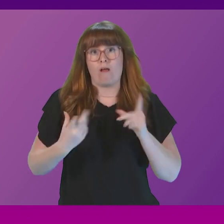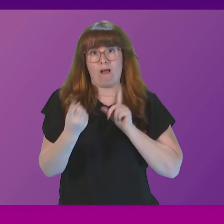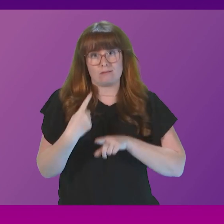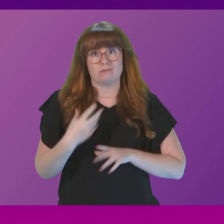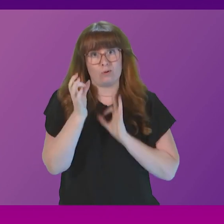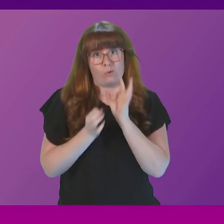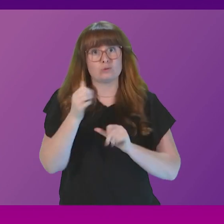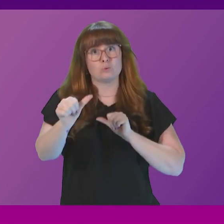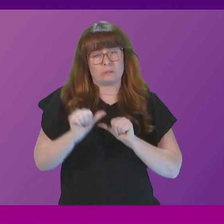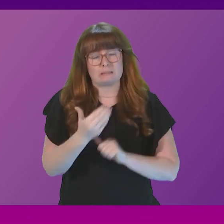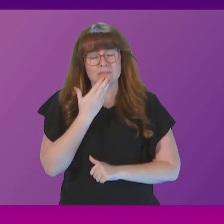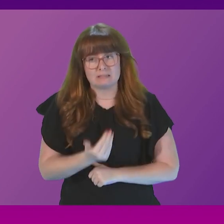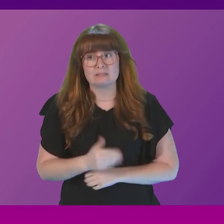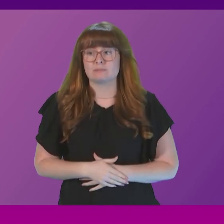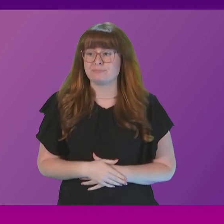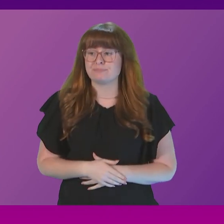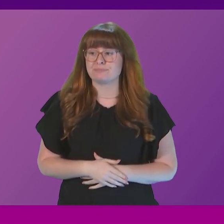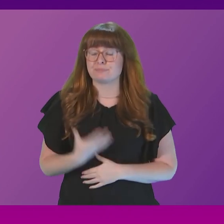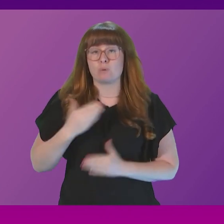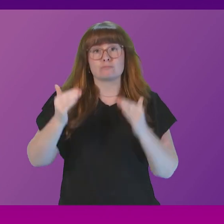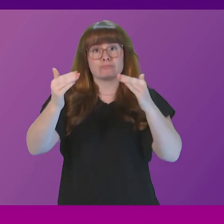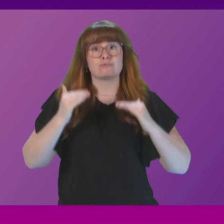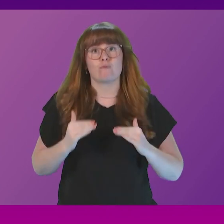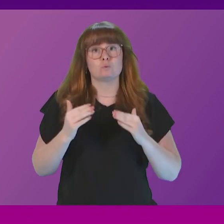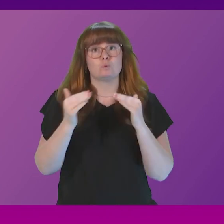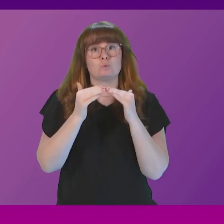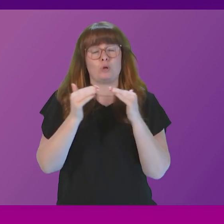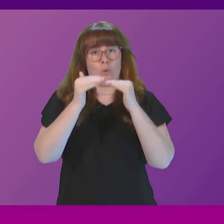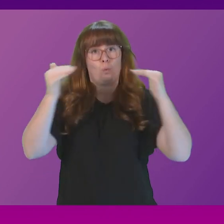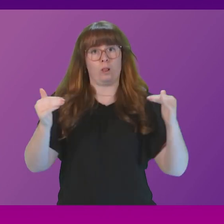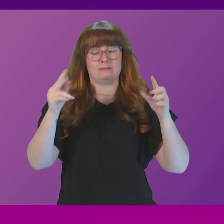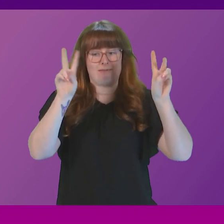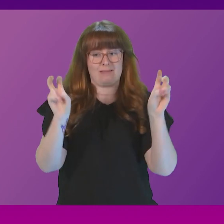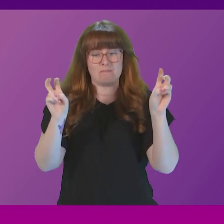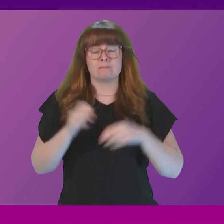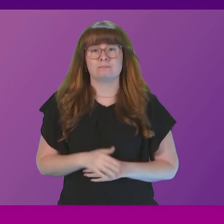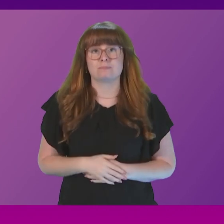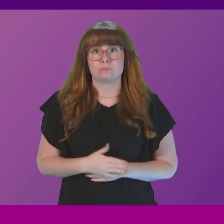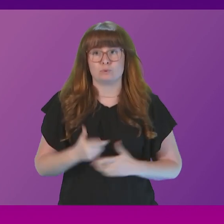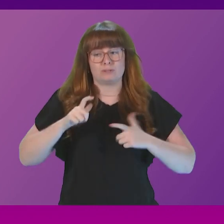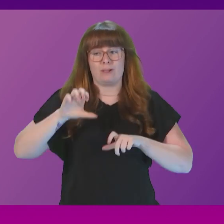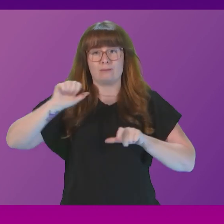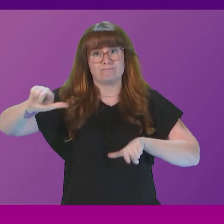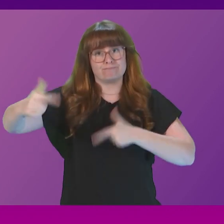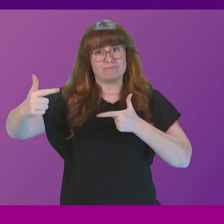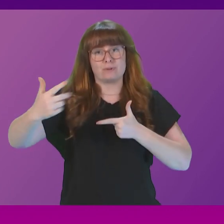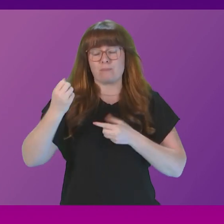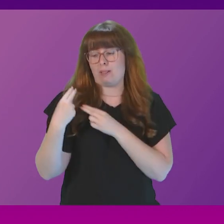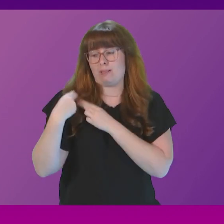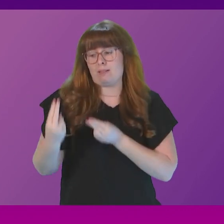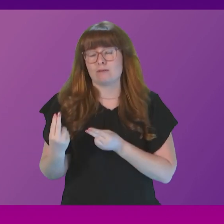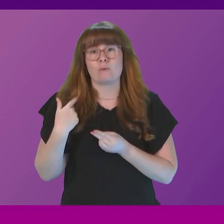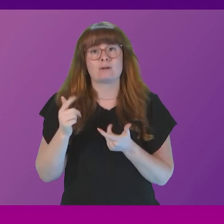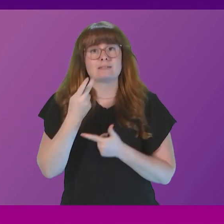and responses as far as possible. We move on to the equality theme. We stick in the virtual domain and go over to our